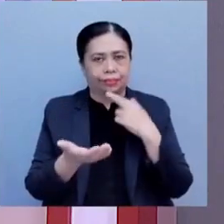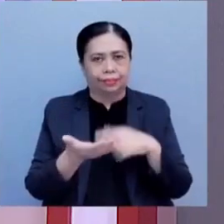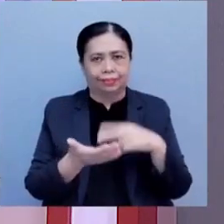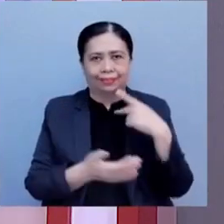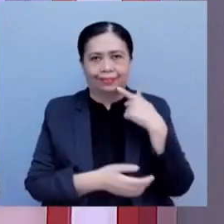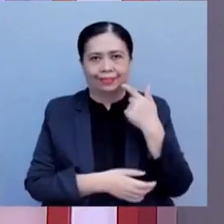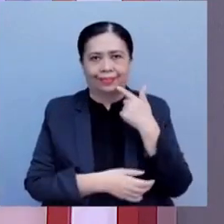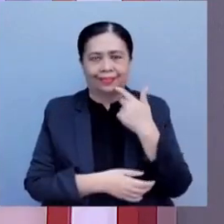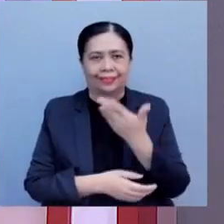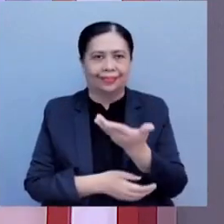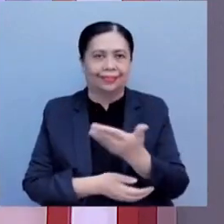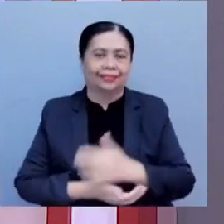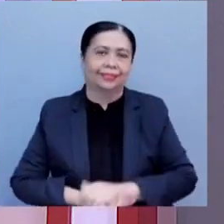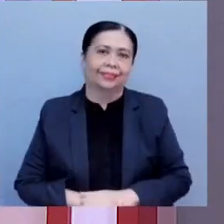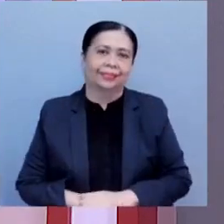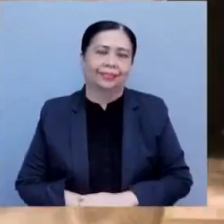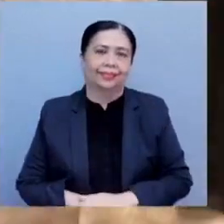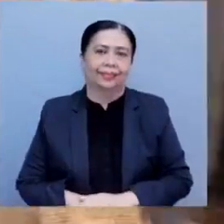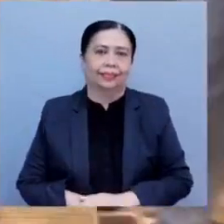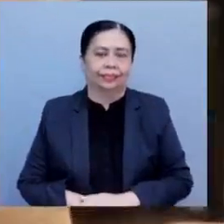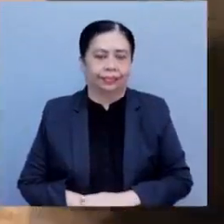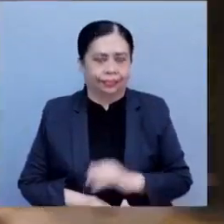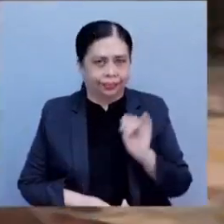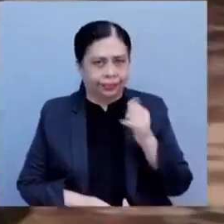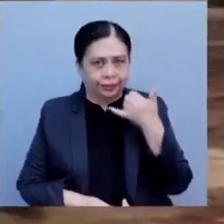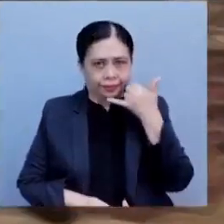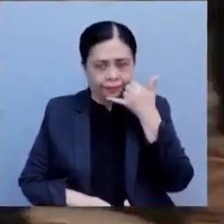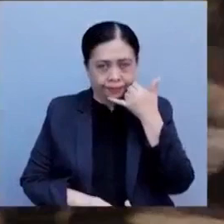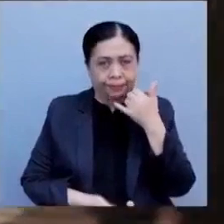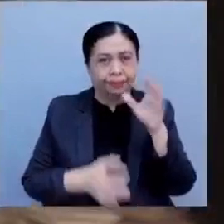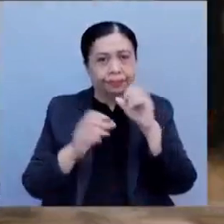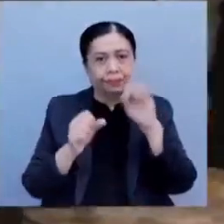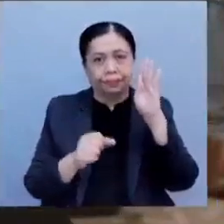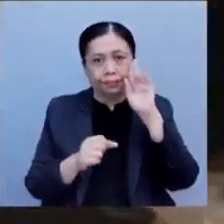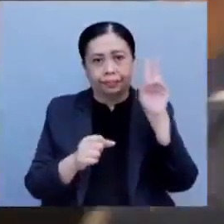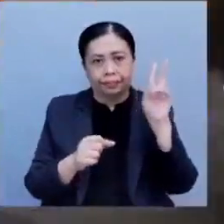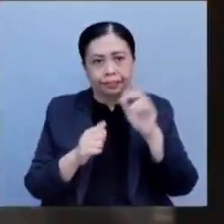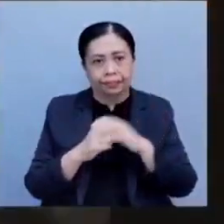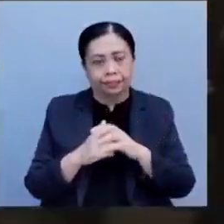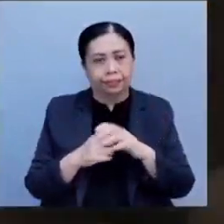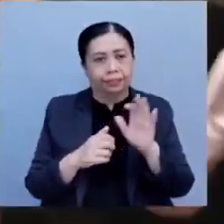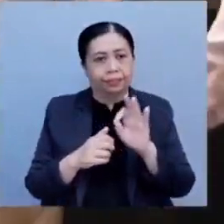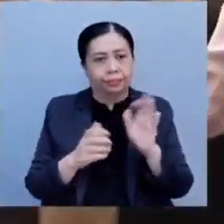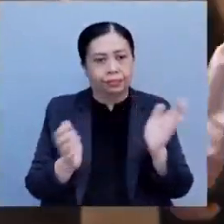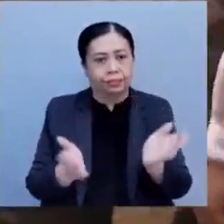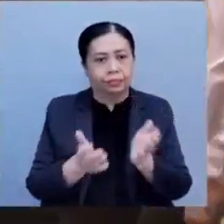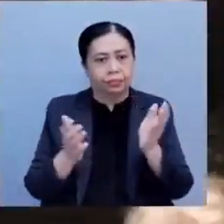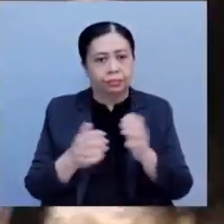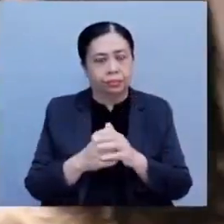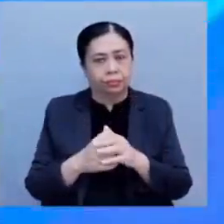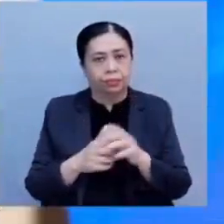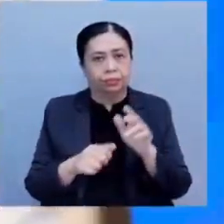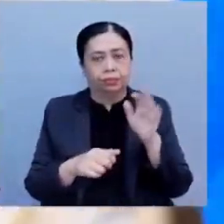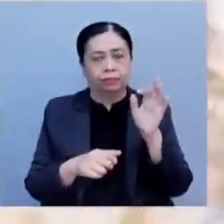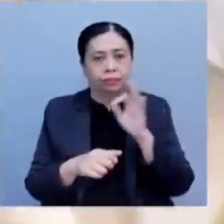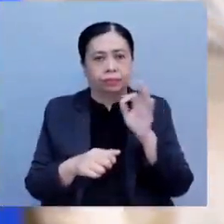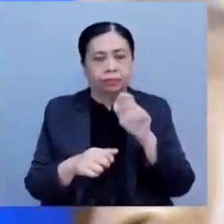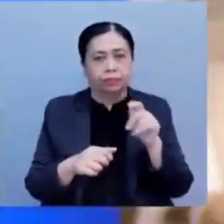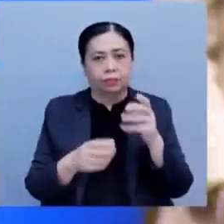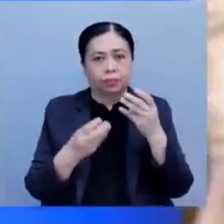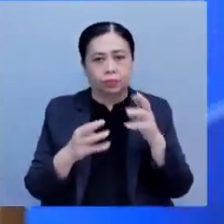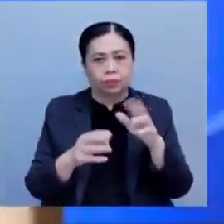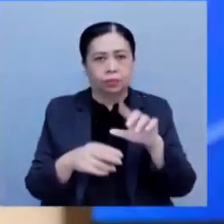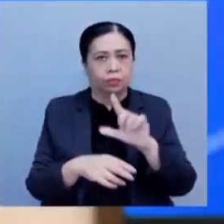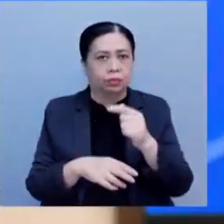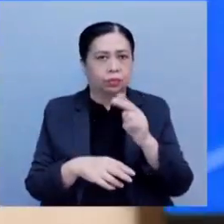Pia. Yes, Carmina, President Ferdinand Marcos Jr. on Friday urged the Philippine local government units to